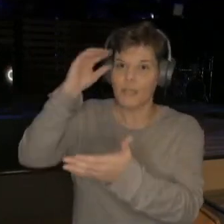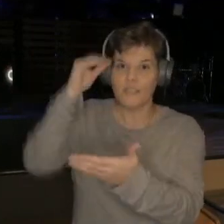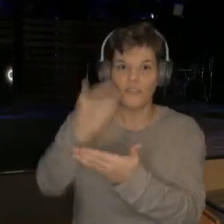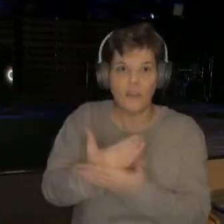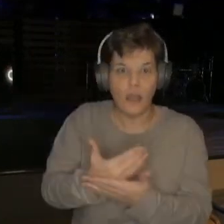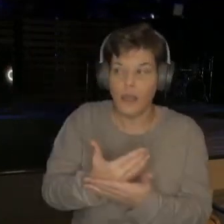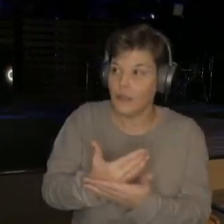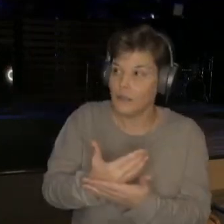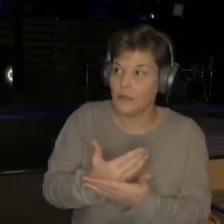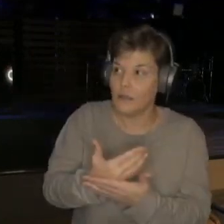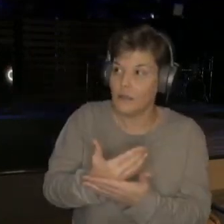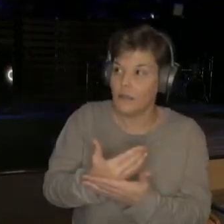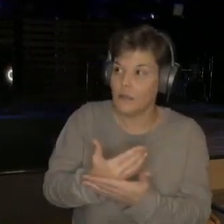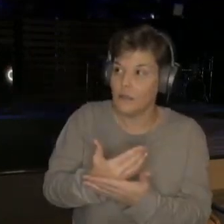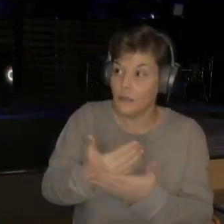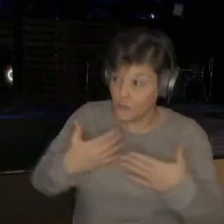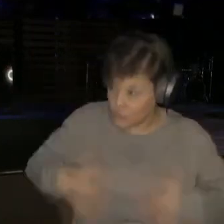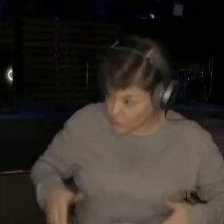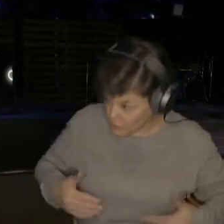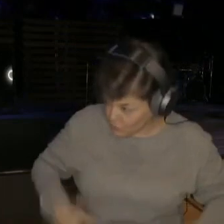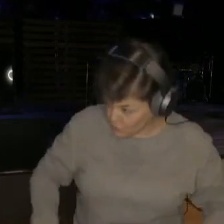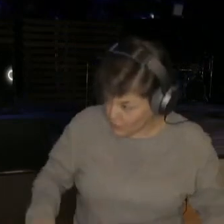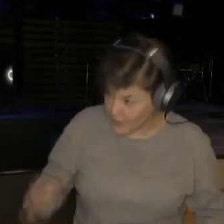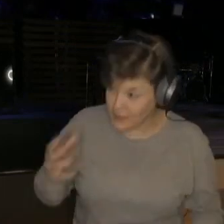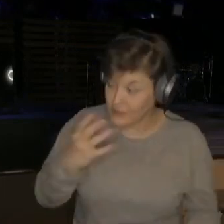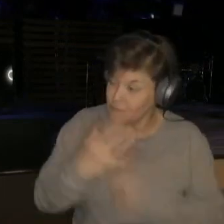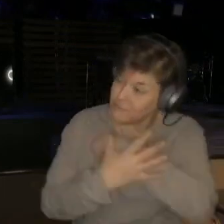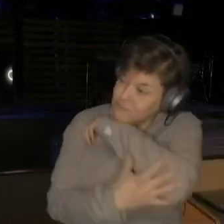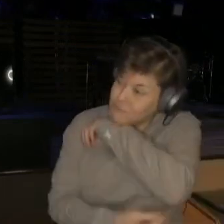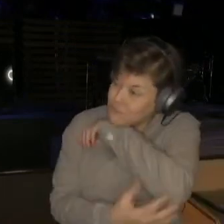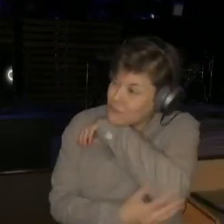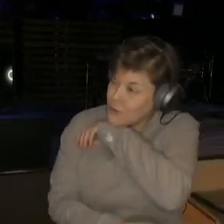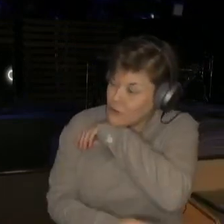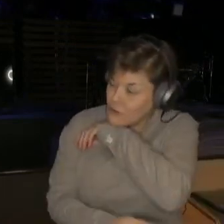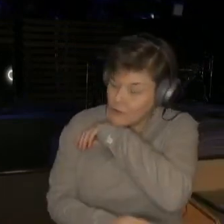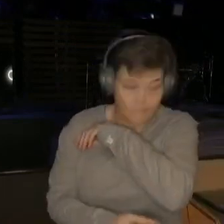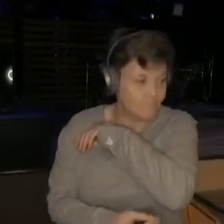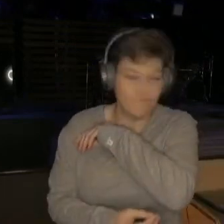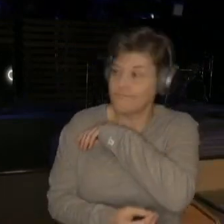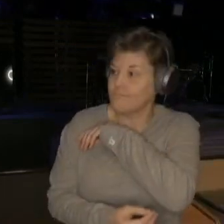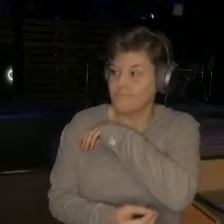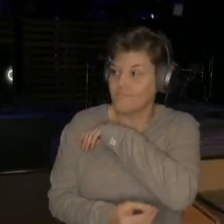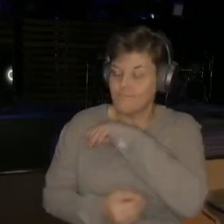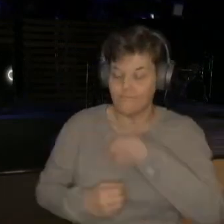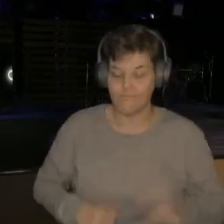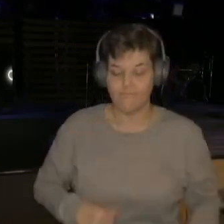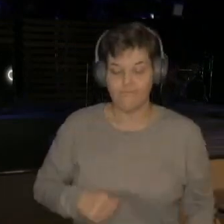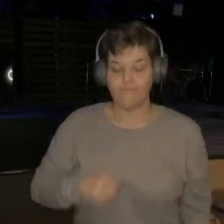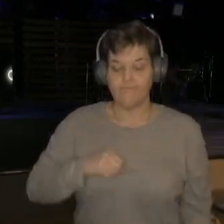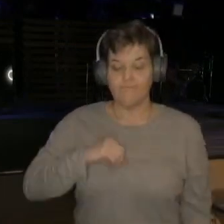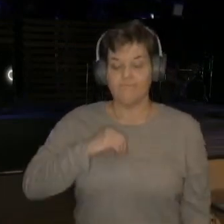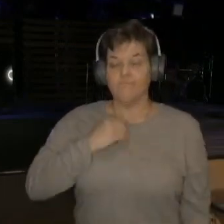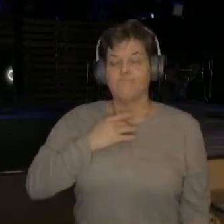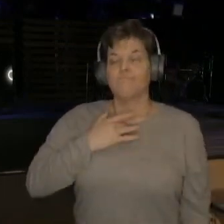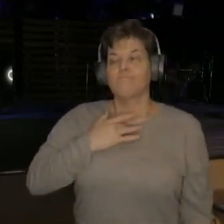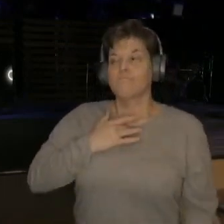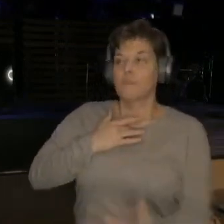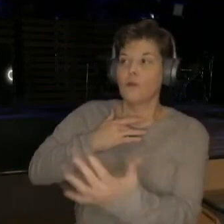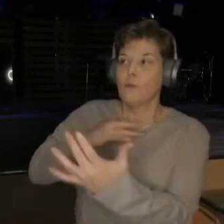dressed as a beggar, and great compassion swelled up in his heart for his